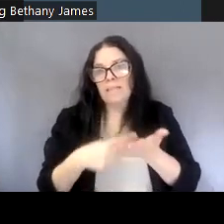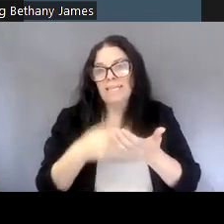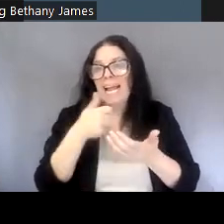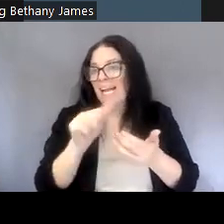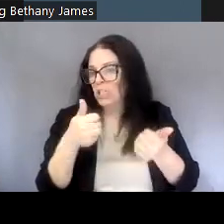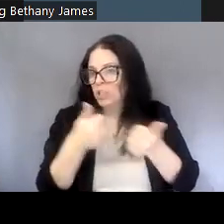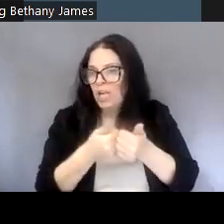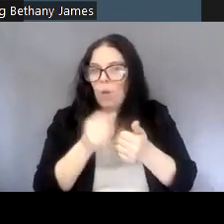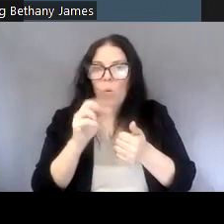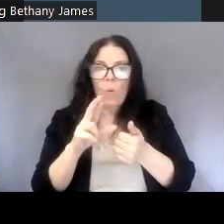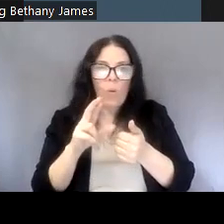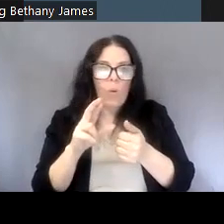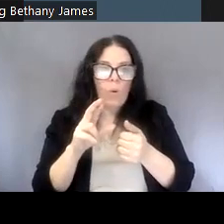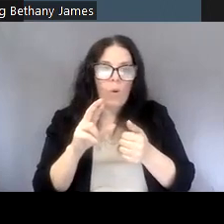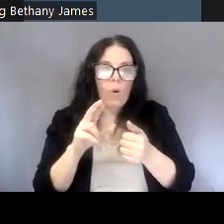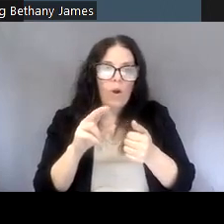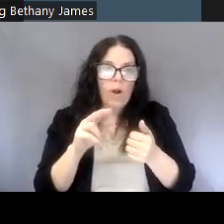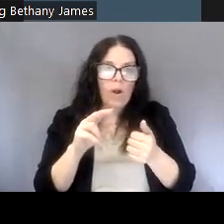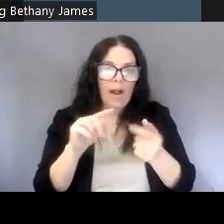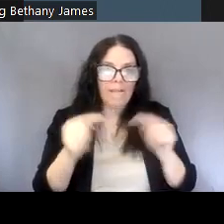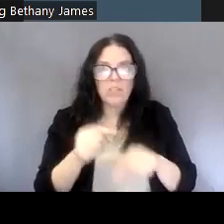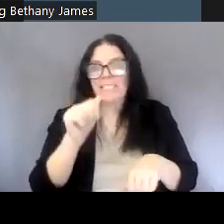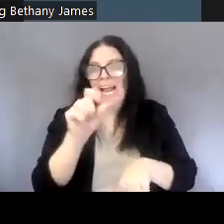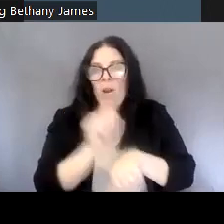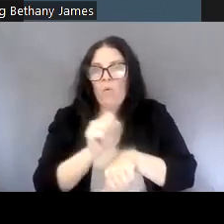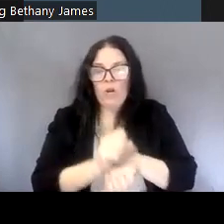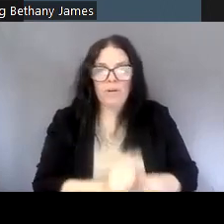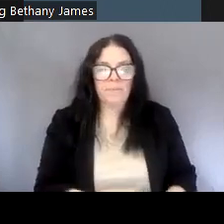or adversity that they're facing at the work site.